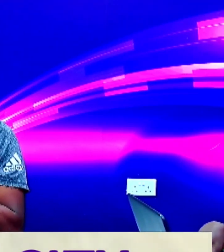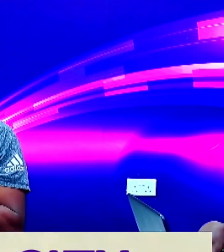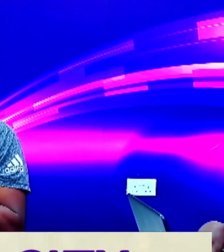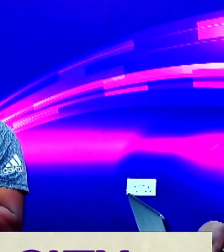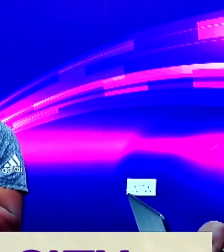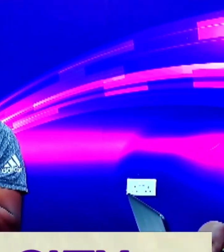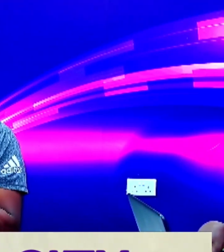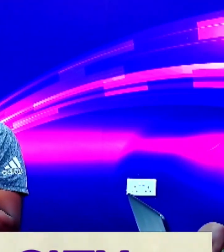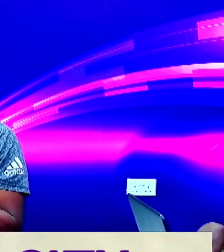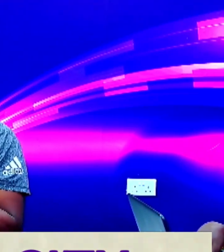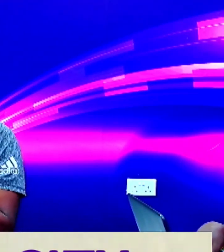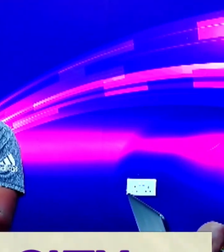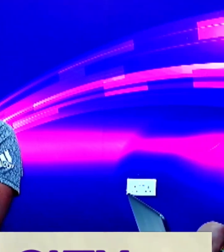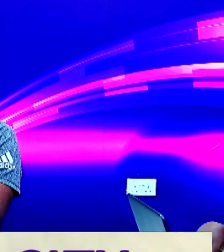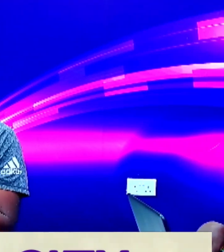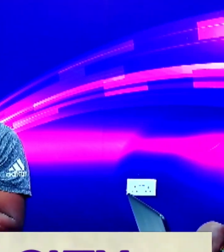you know, in Kenya,